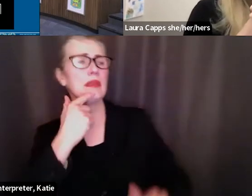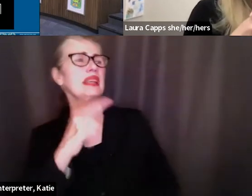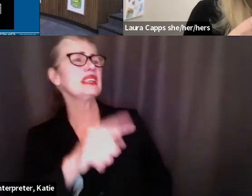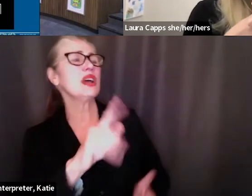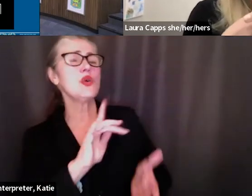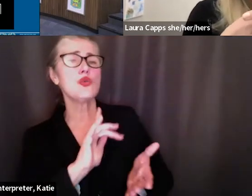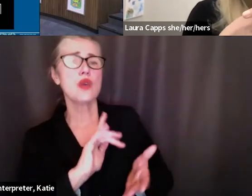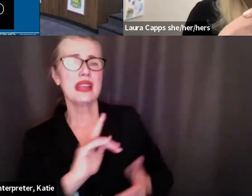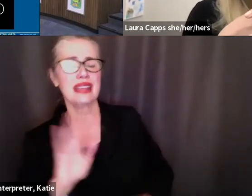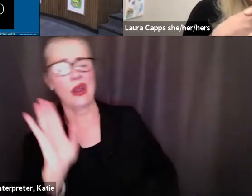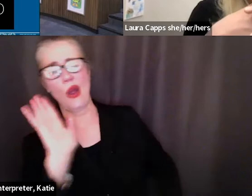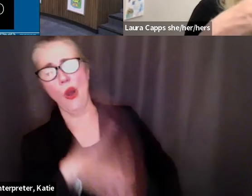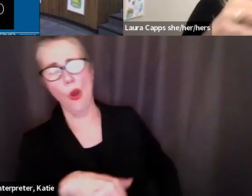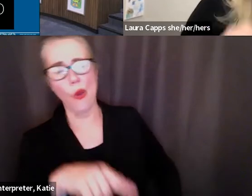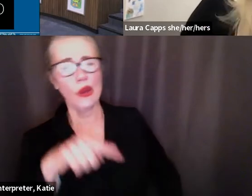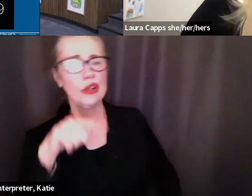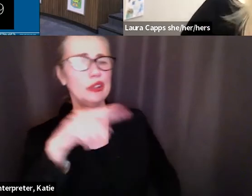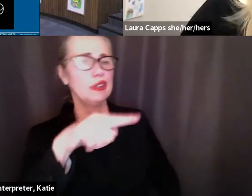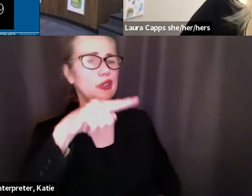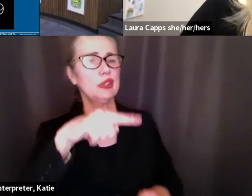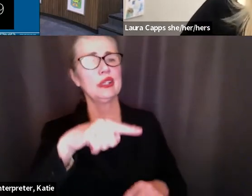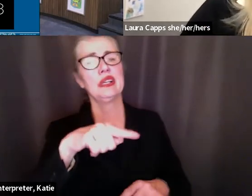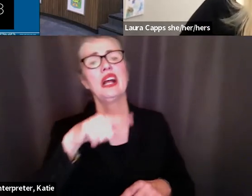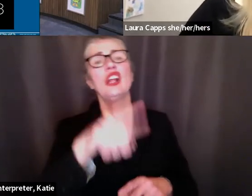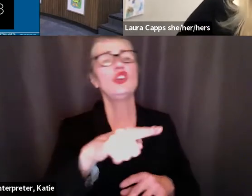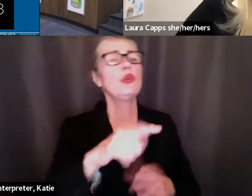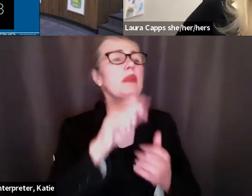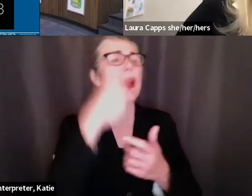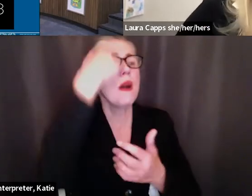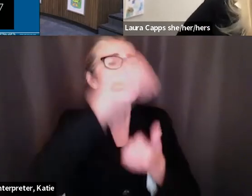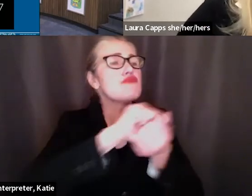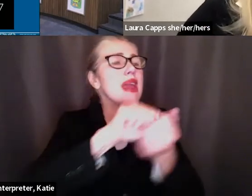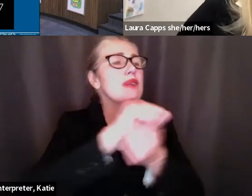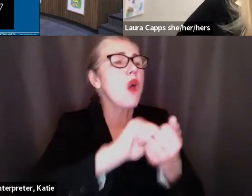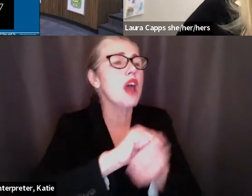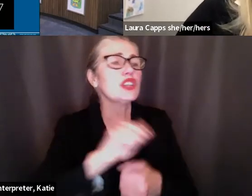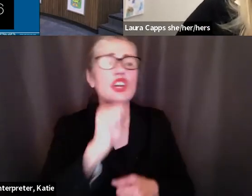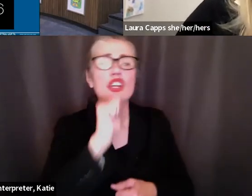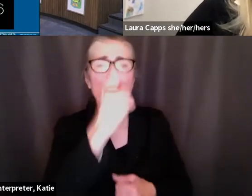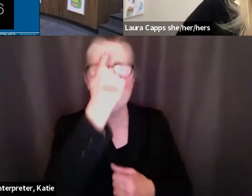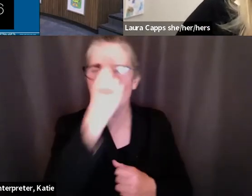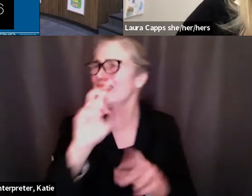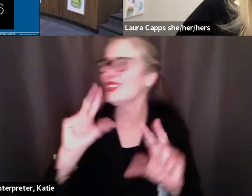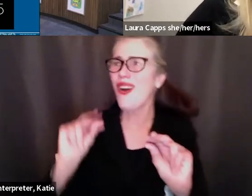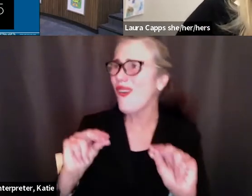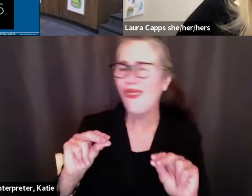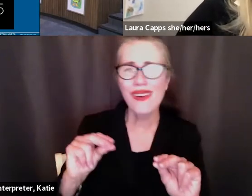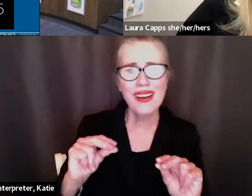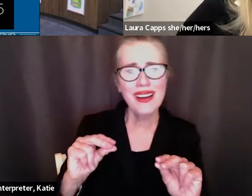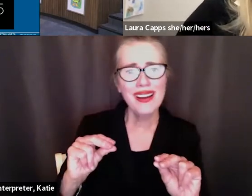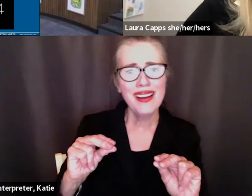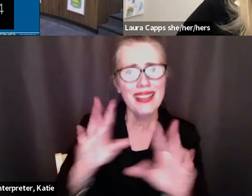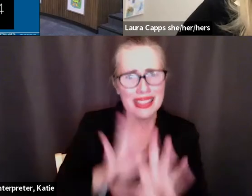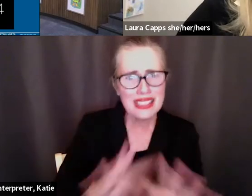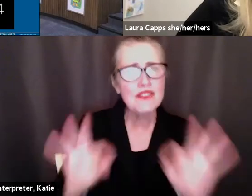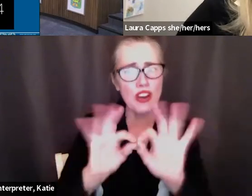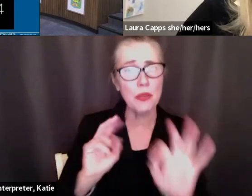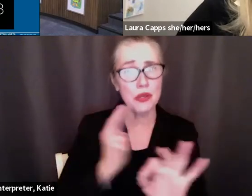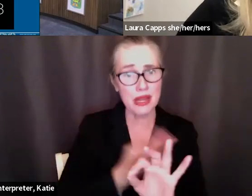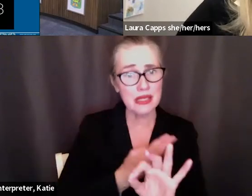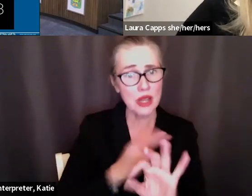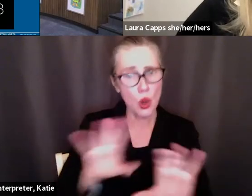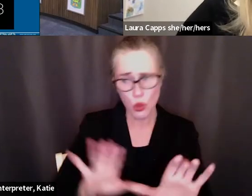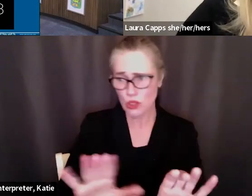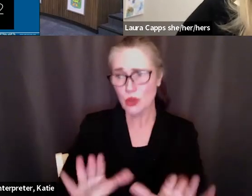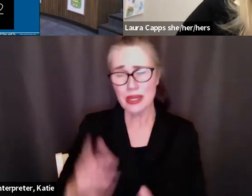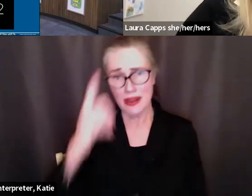guys aren't critically thinking or your guys are being brainwashed because no we're doing this of our own volition these things are very important to us this is a school